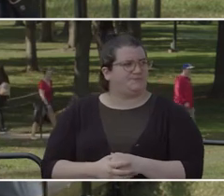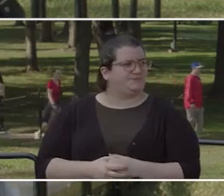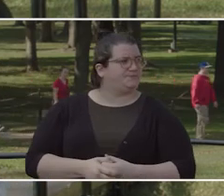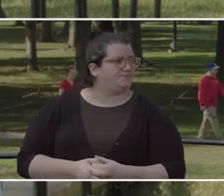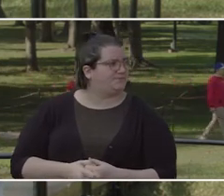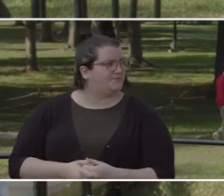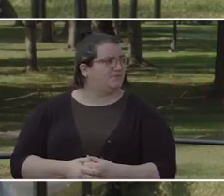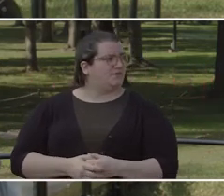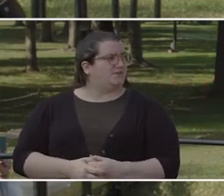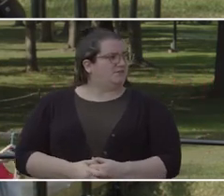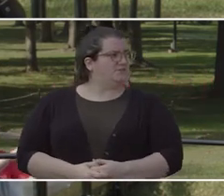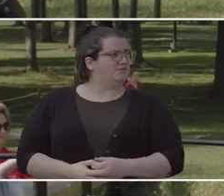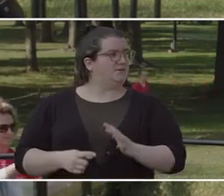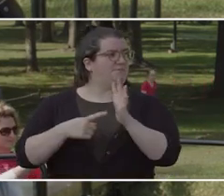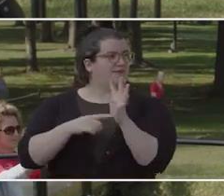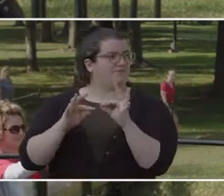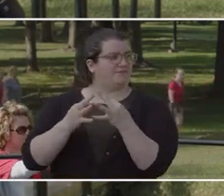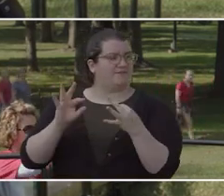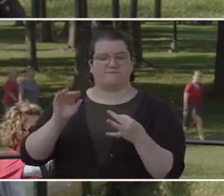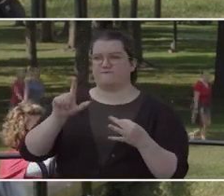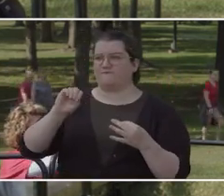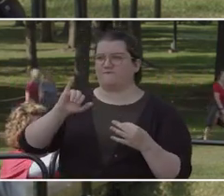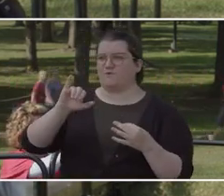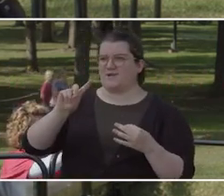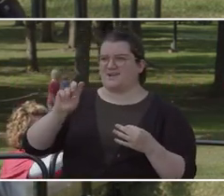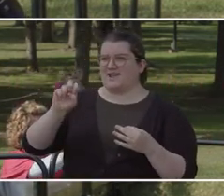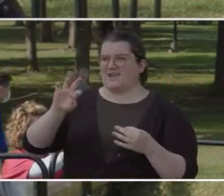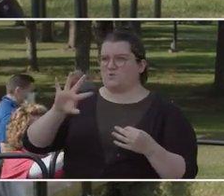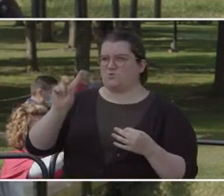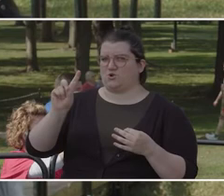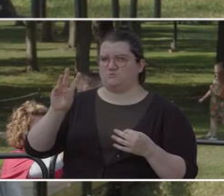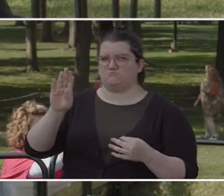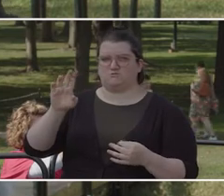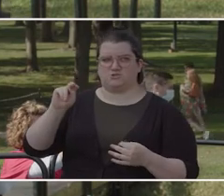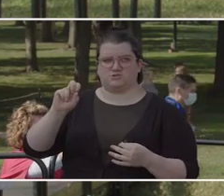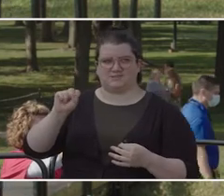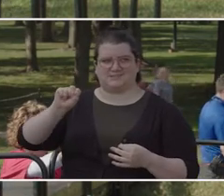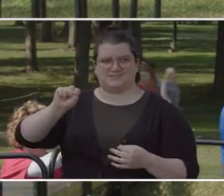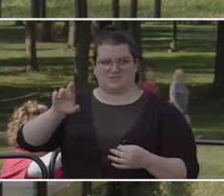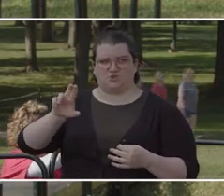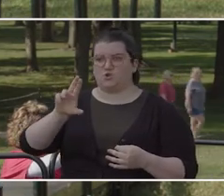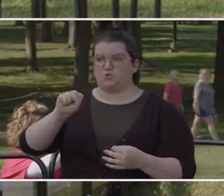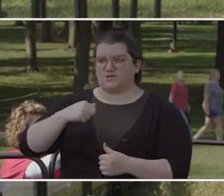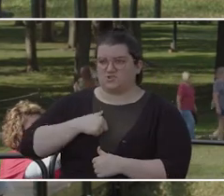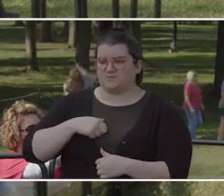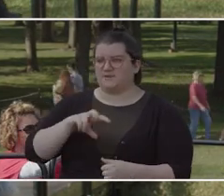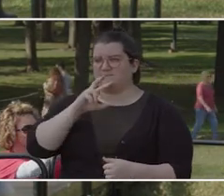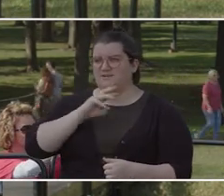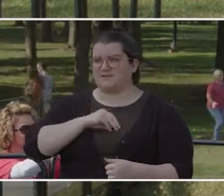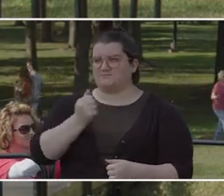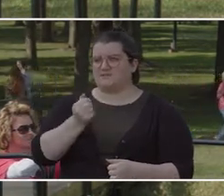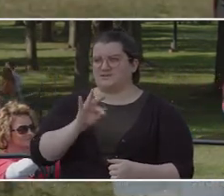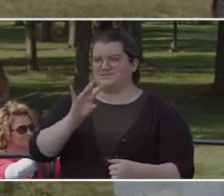On behalf of the family of Floyd Edward Burns Sr., U.S. Army, Vietnam,